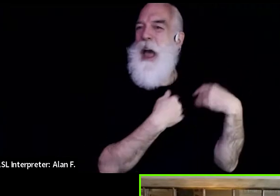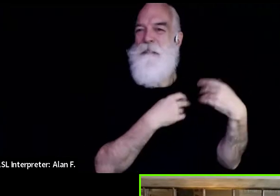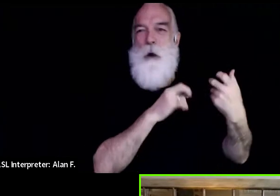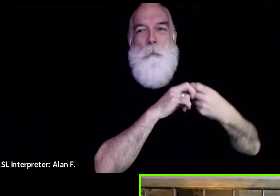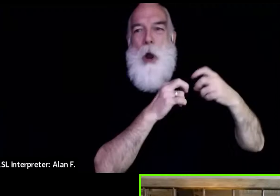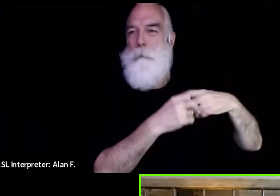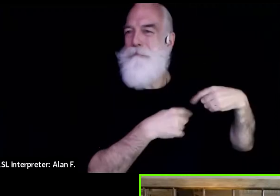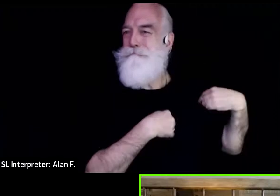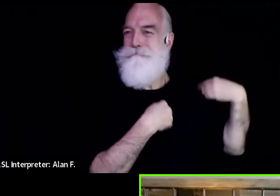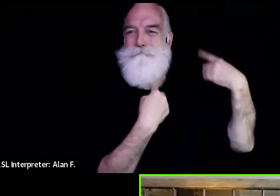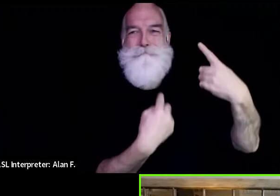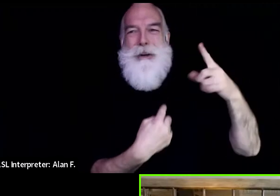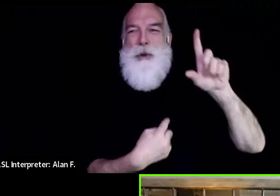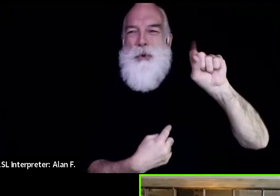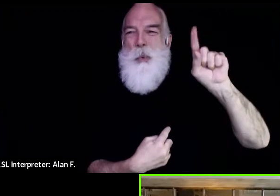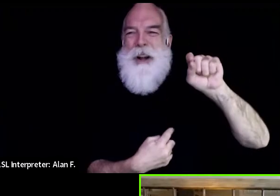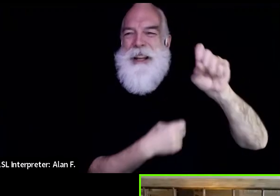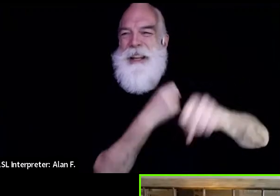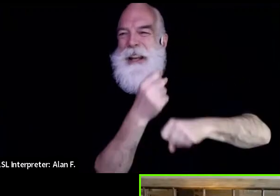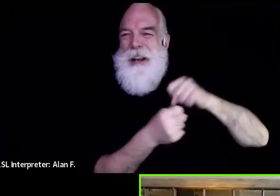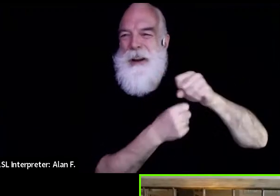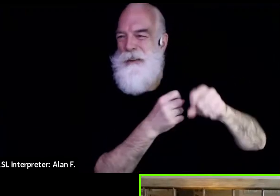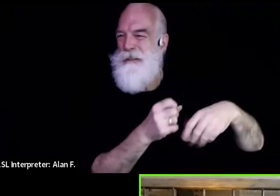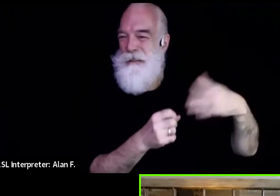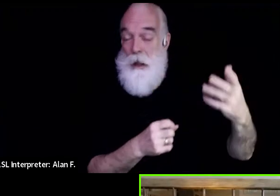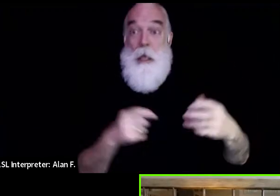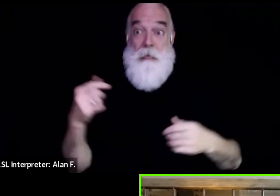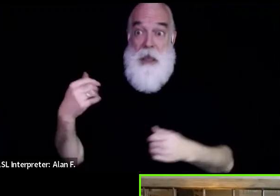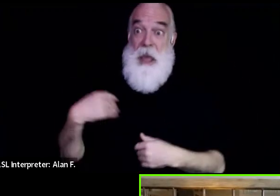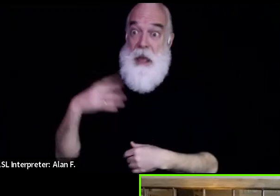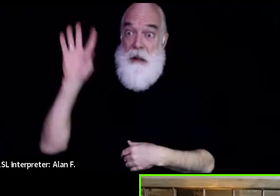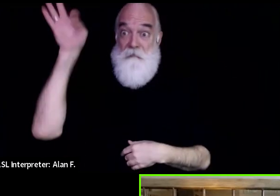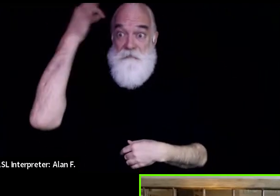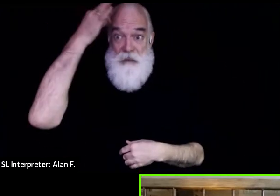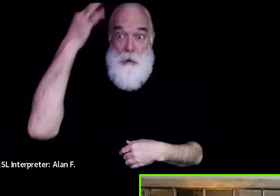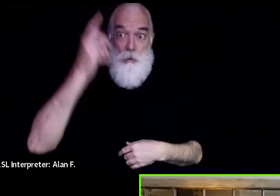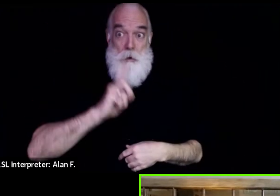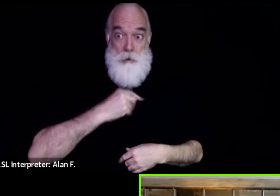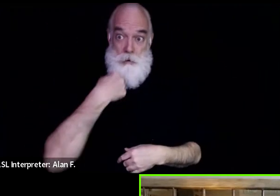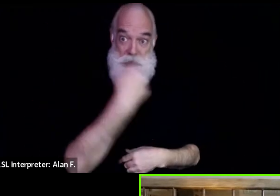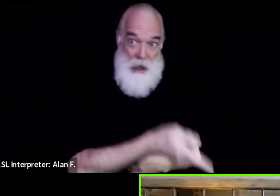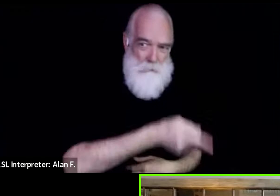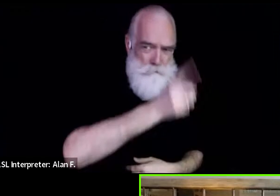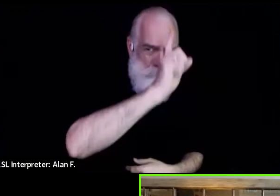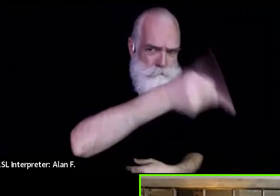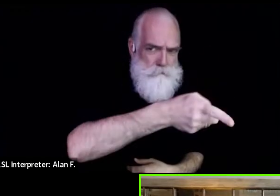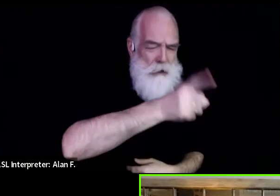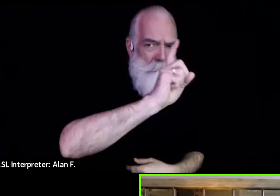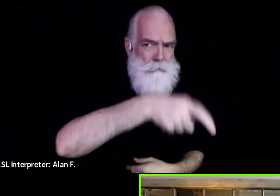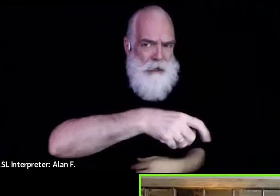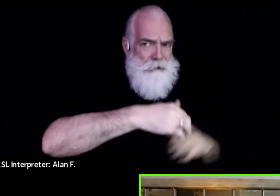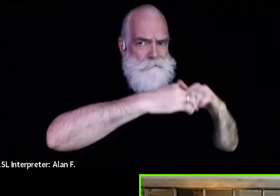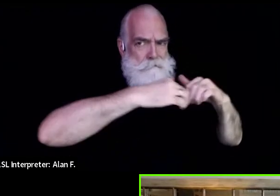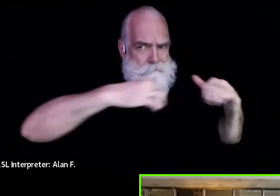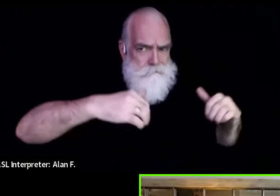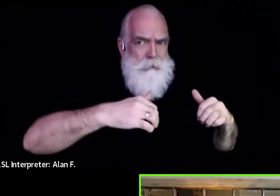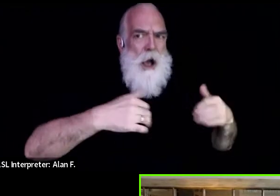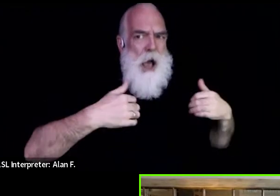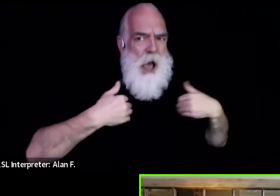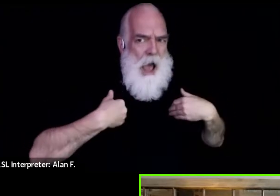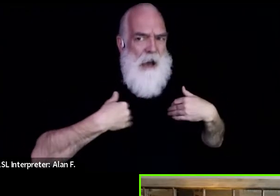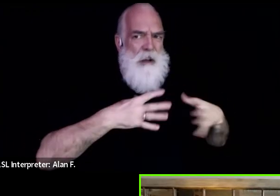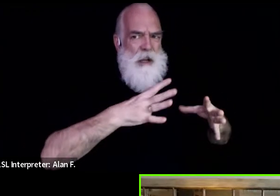federal consent decree, and our county and city governments are separate and apart. So the county wanted me to